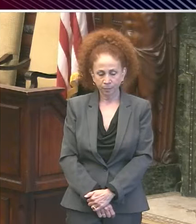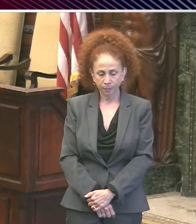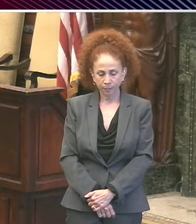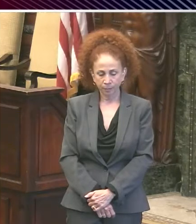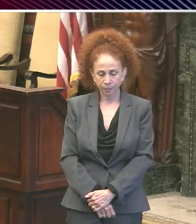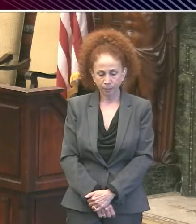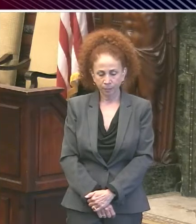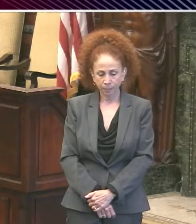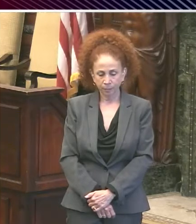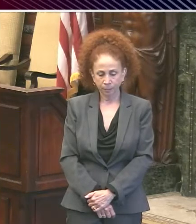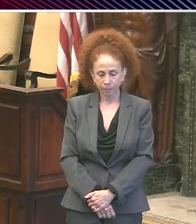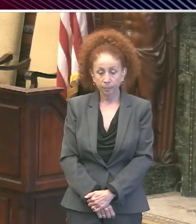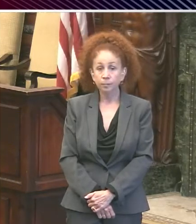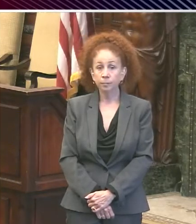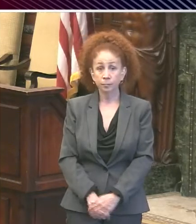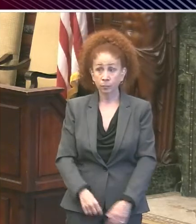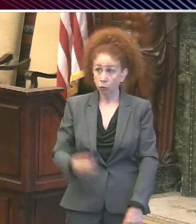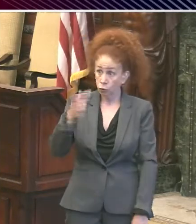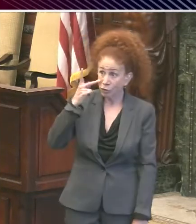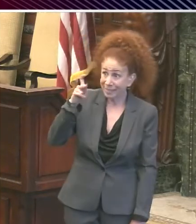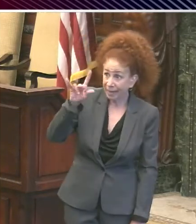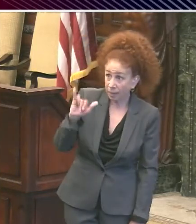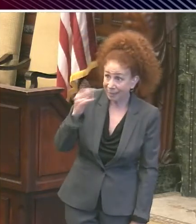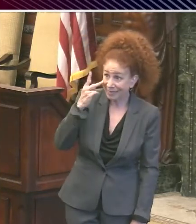And are you seeing my screen there, Kelly?